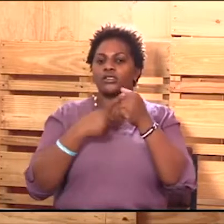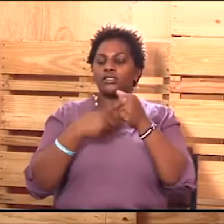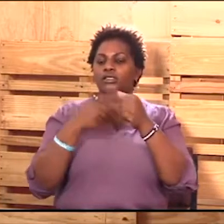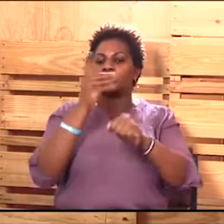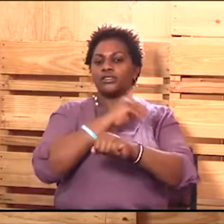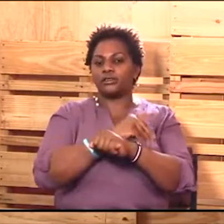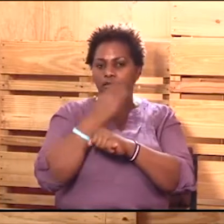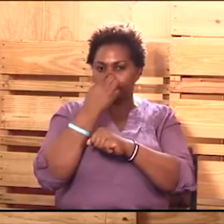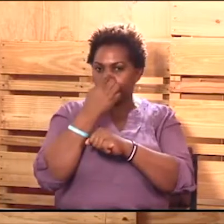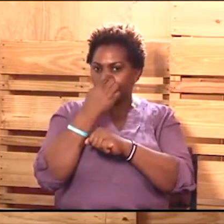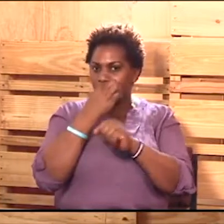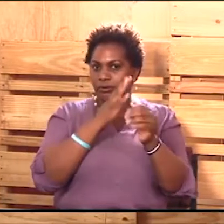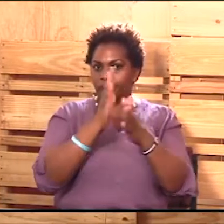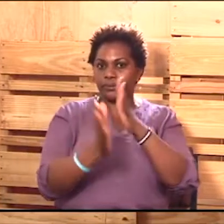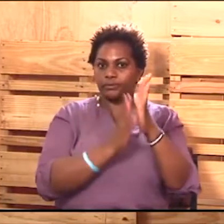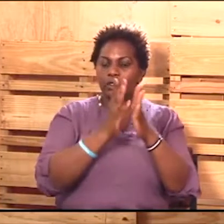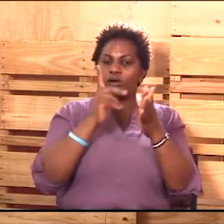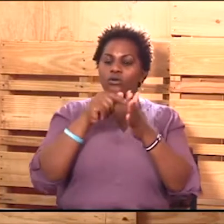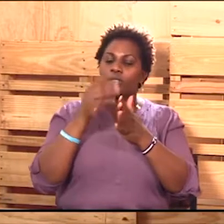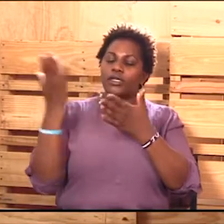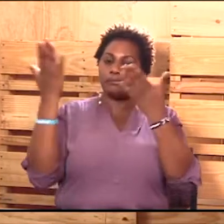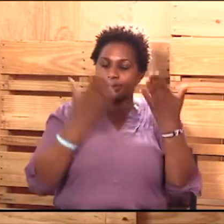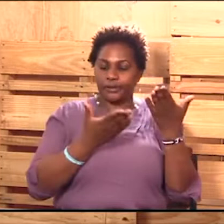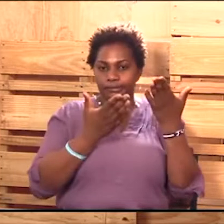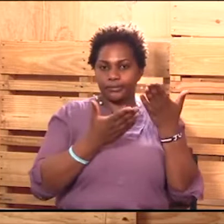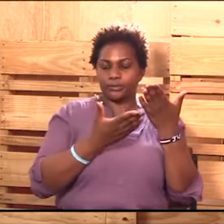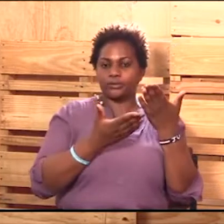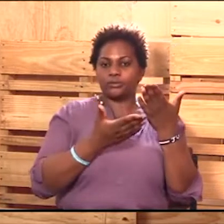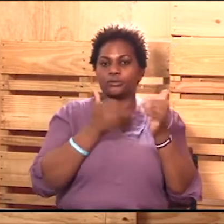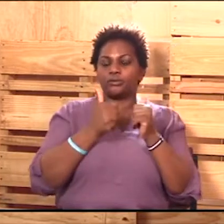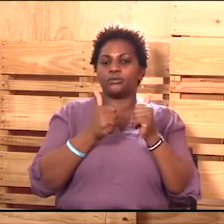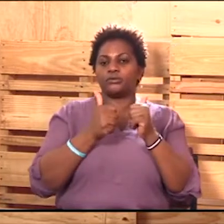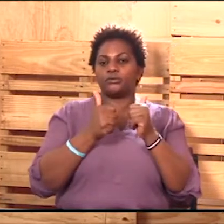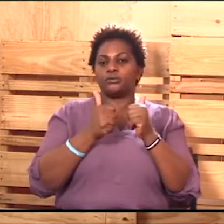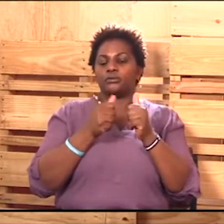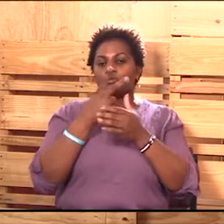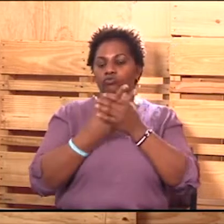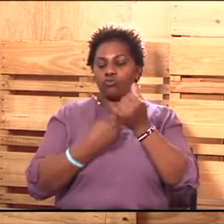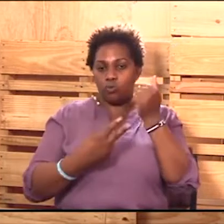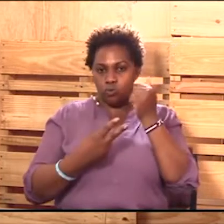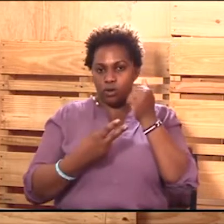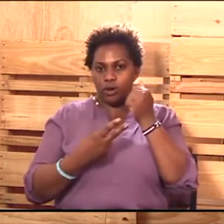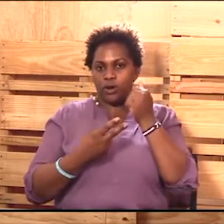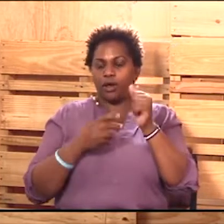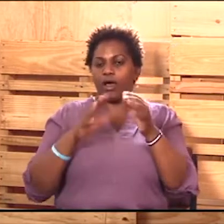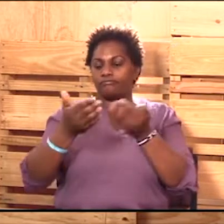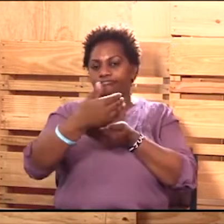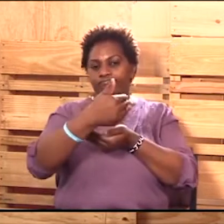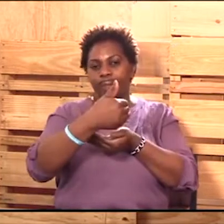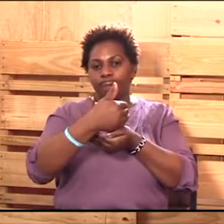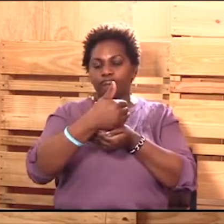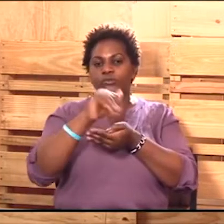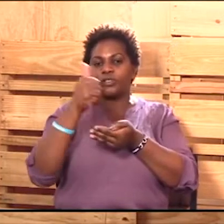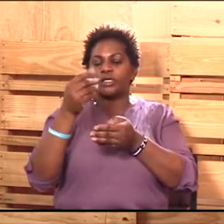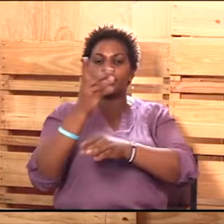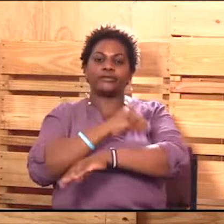day, they are to prepare what they bring in, and that is to be twice as much as they gather on the